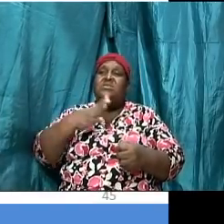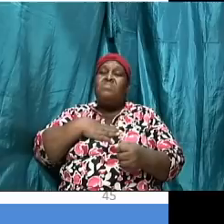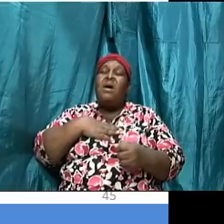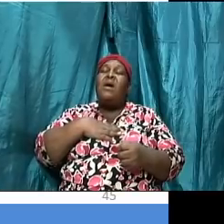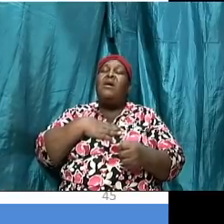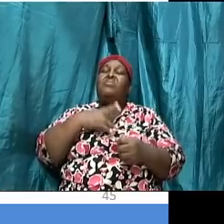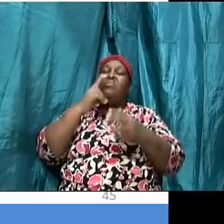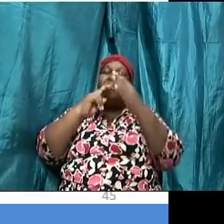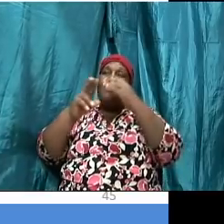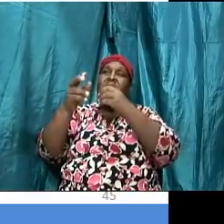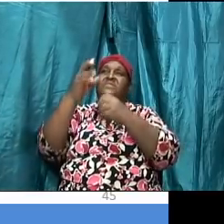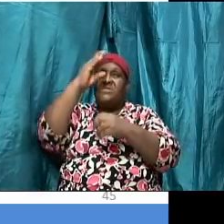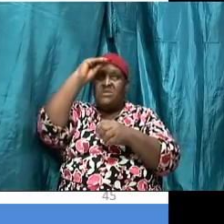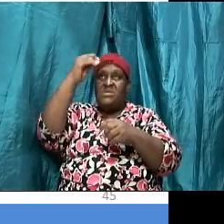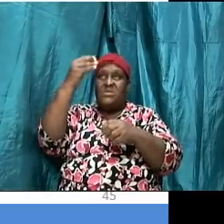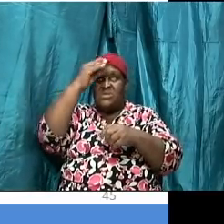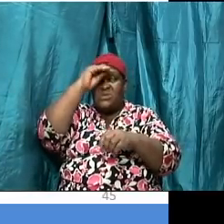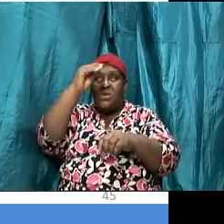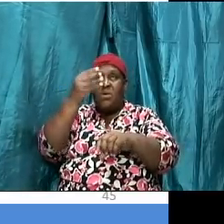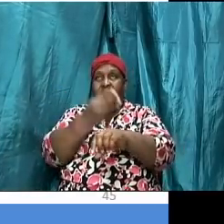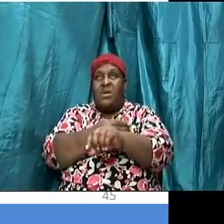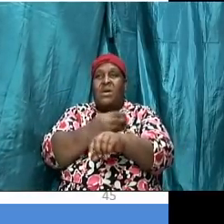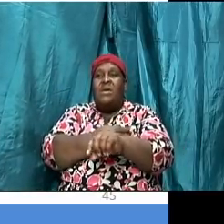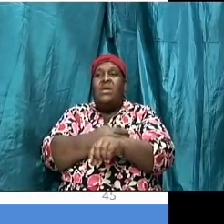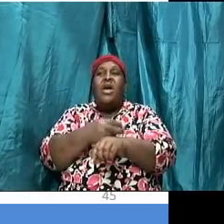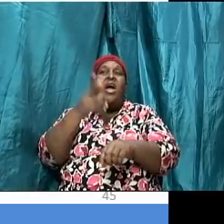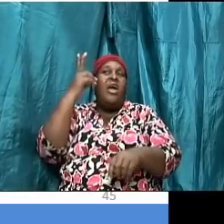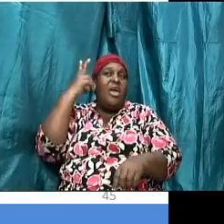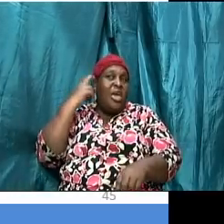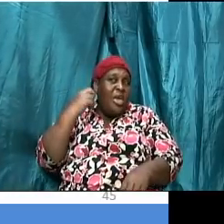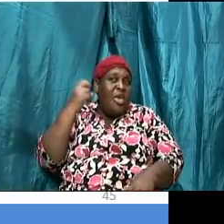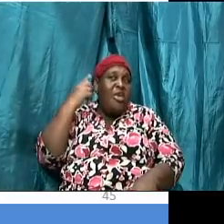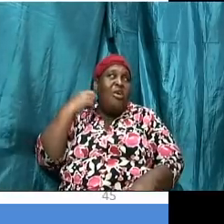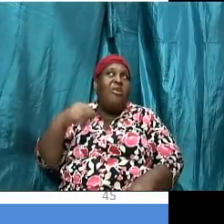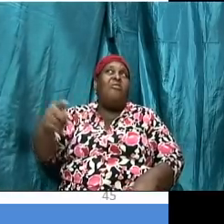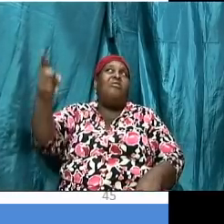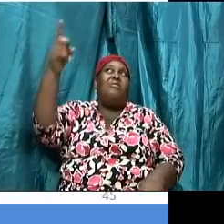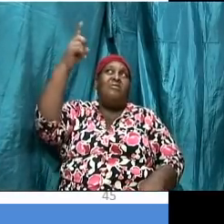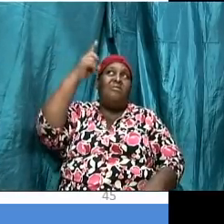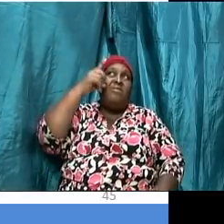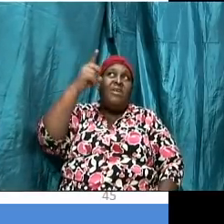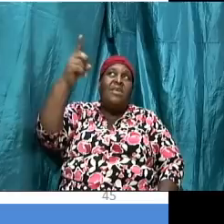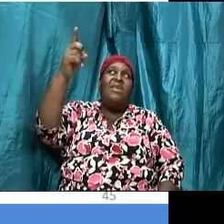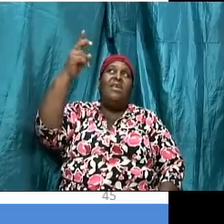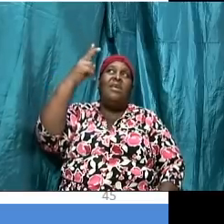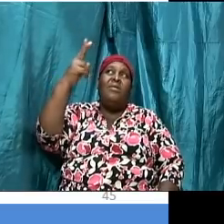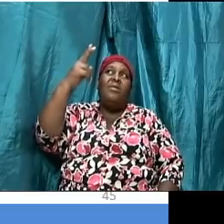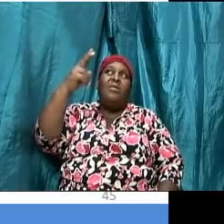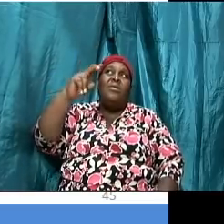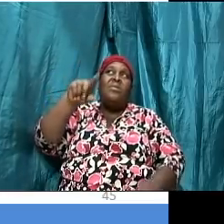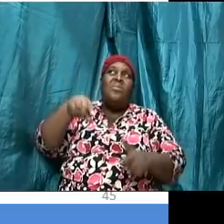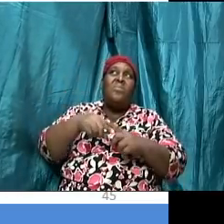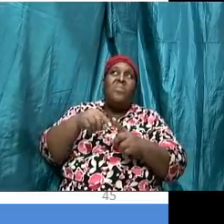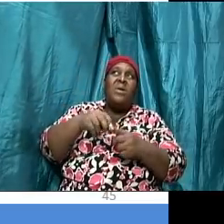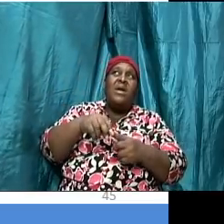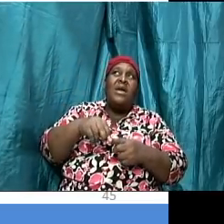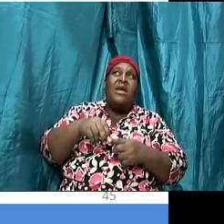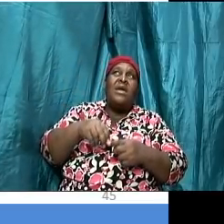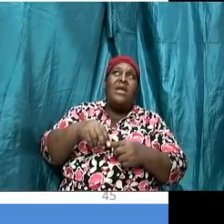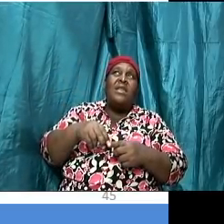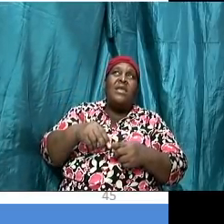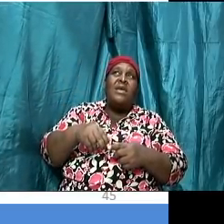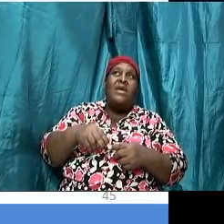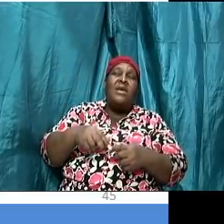him." Well, you take note of these things, because I'm going to break the point. "And when they lifted up their eyes, they saw nobody